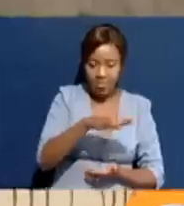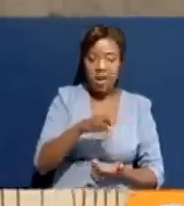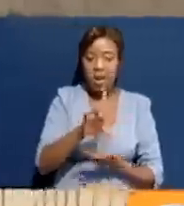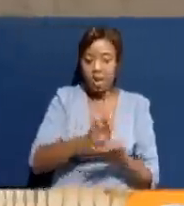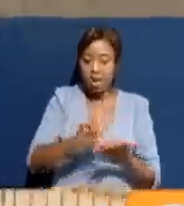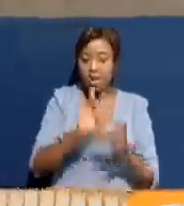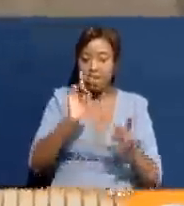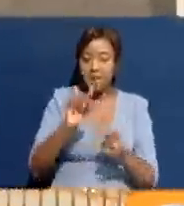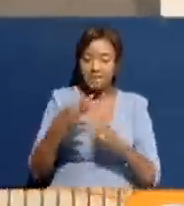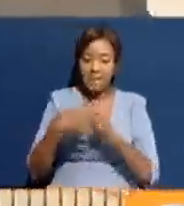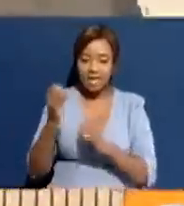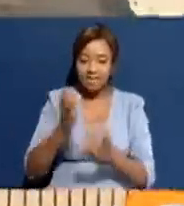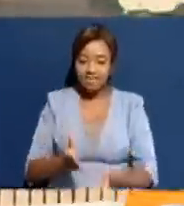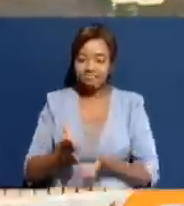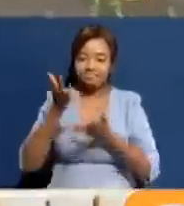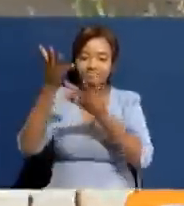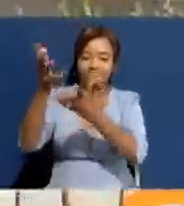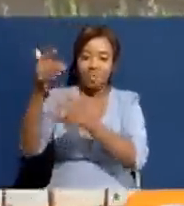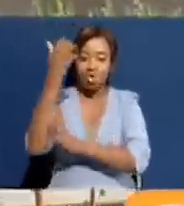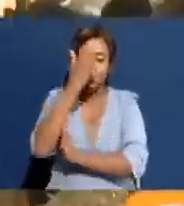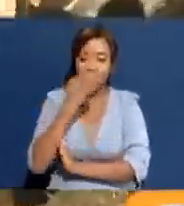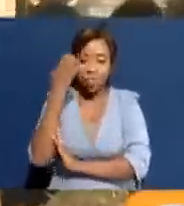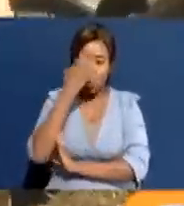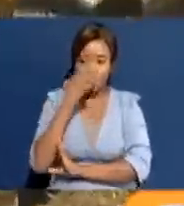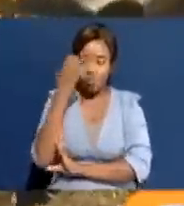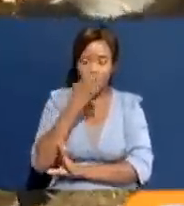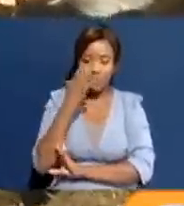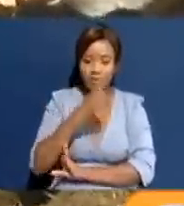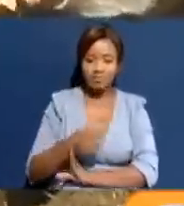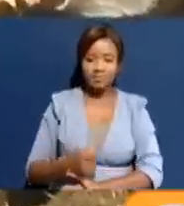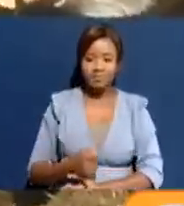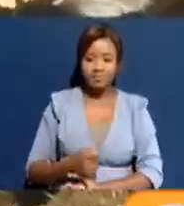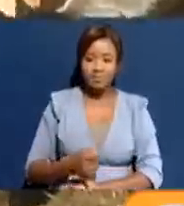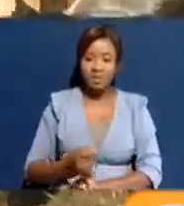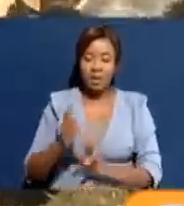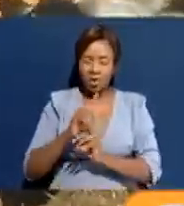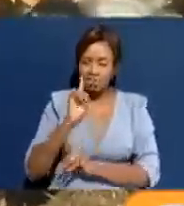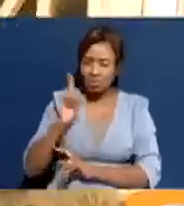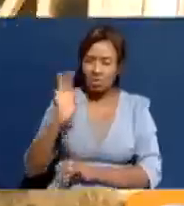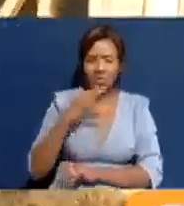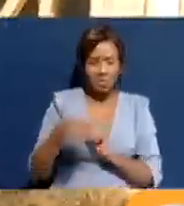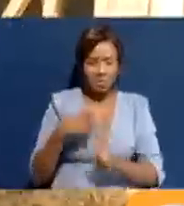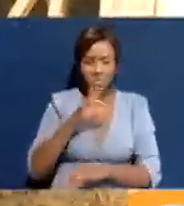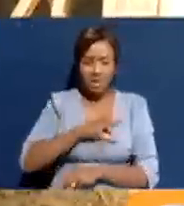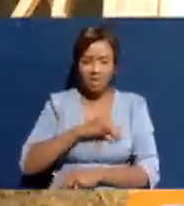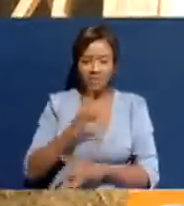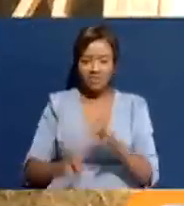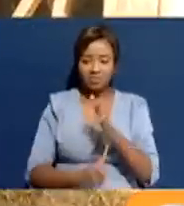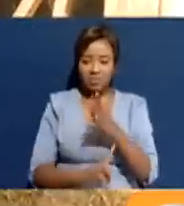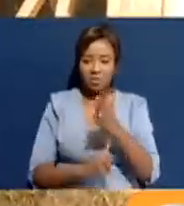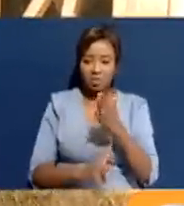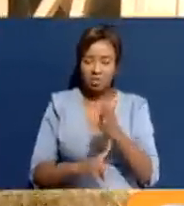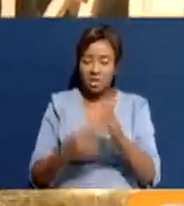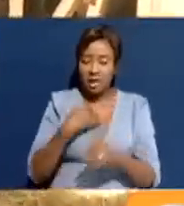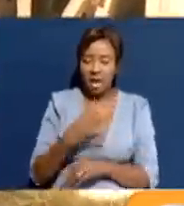locally. The dairy sector continues to benefit from use of technology to increase milk production. There